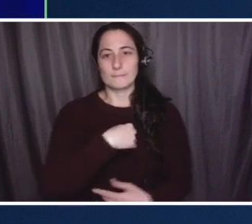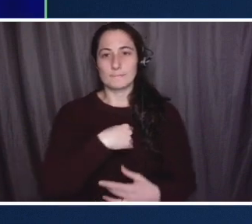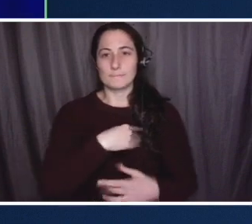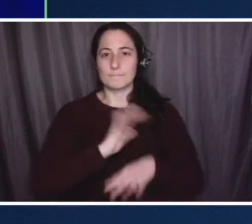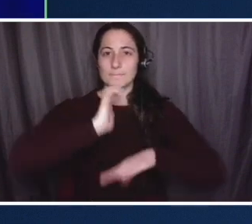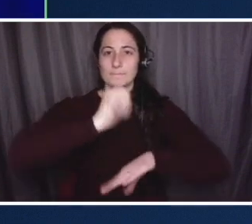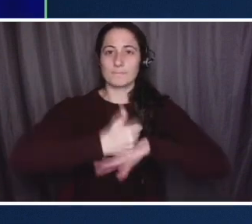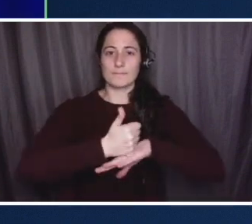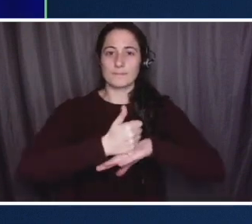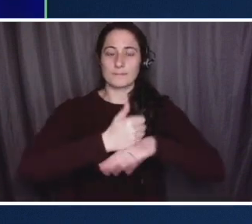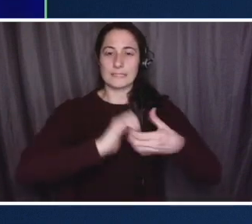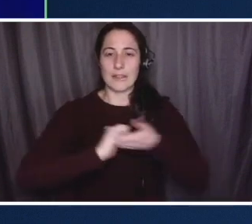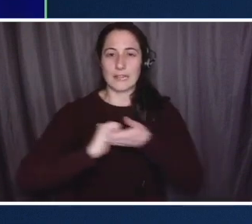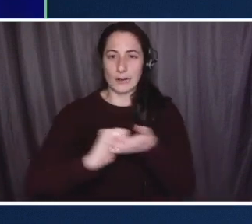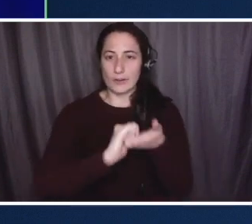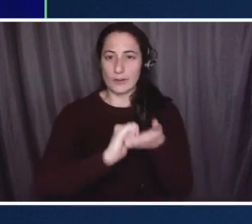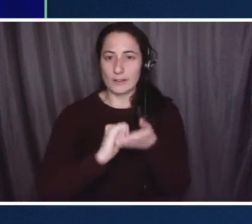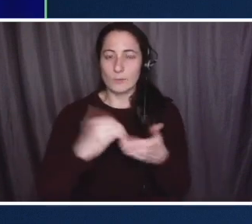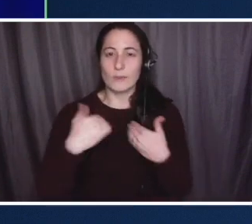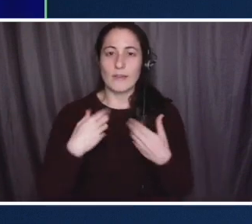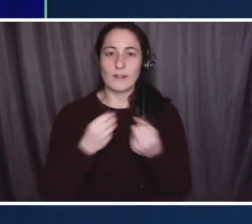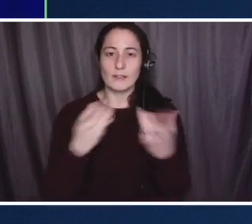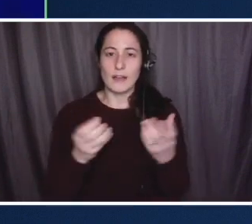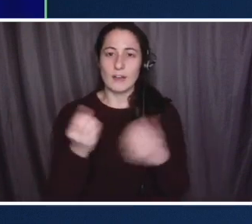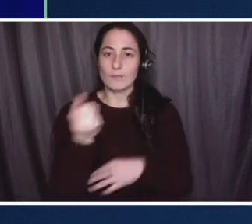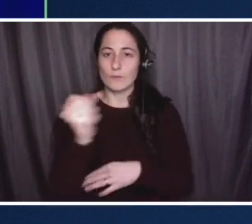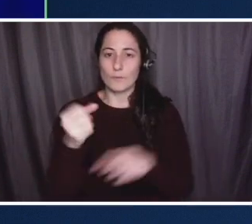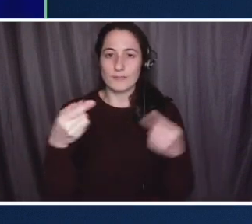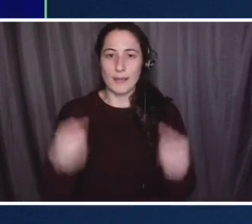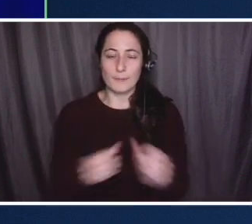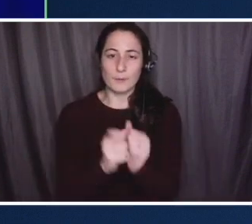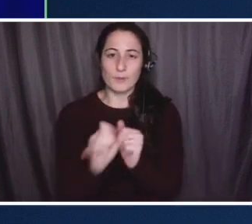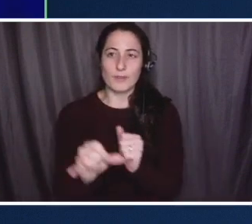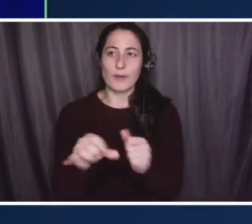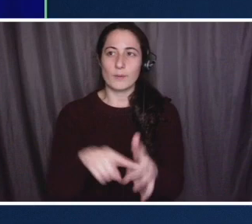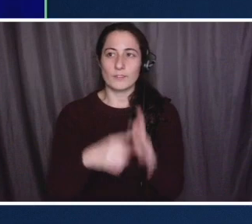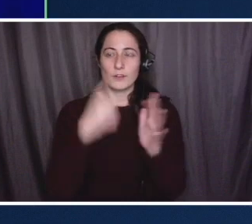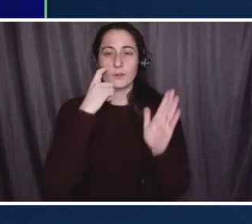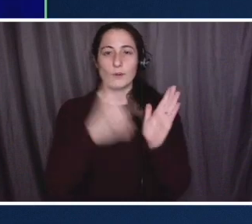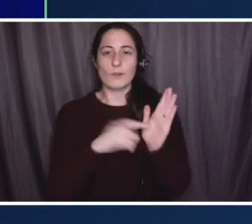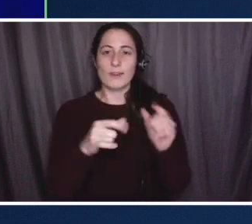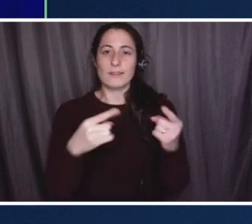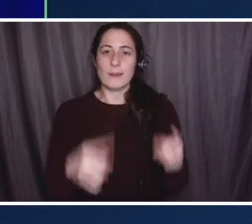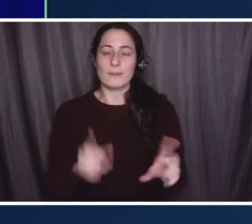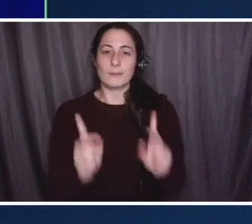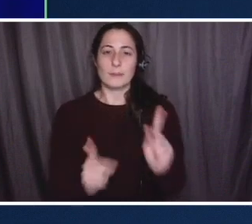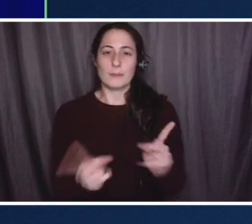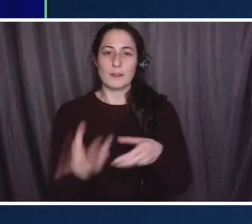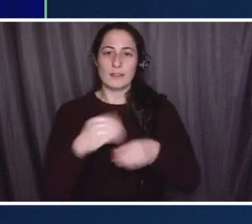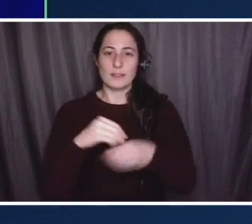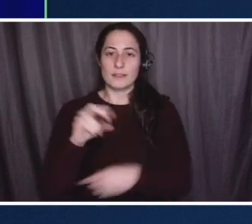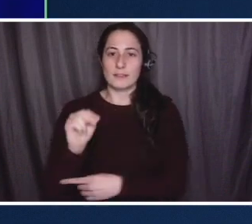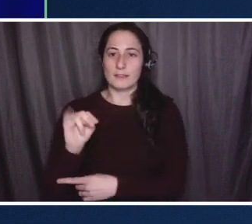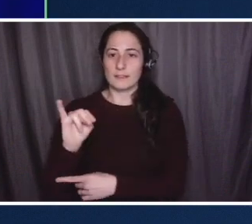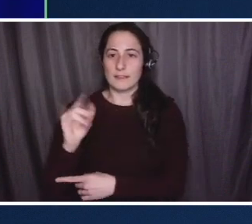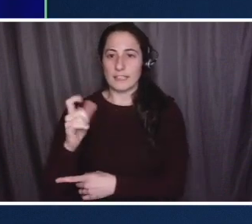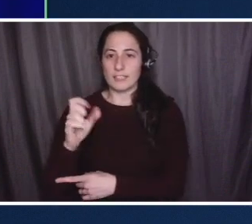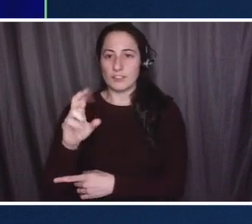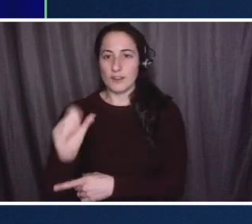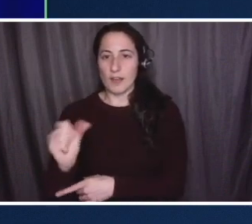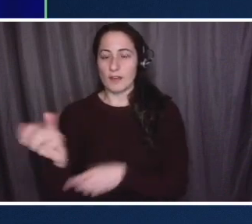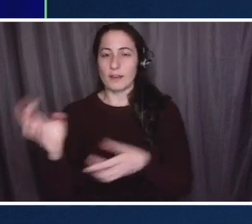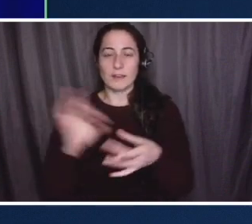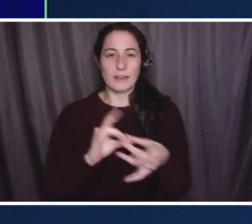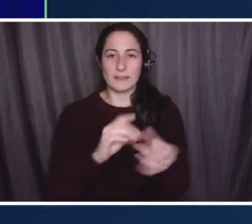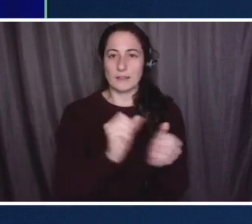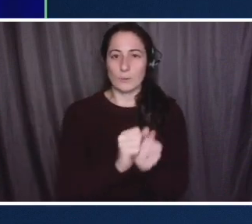a lot of solidarity movements, and we've seen some of this begin to happen. Folks in Nigeria connecting with folks in Zambia, folks in various